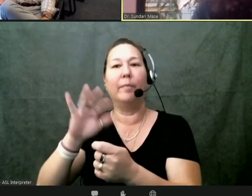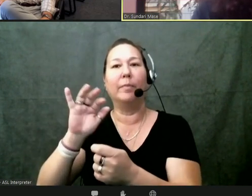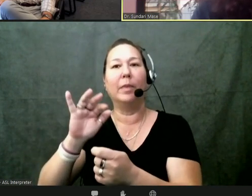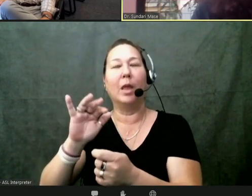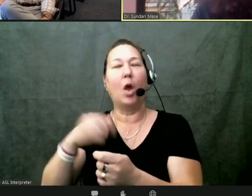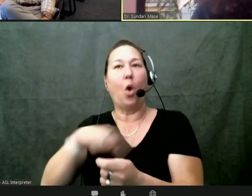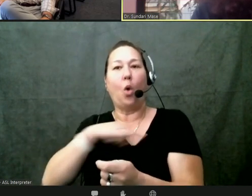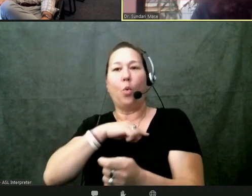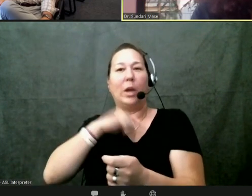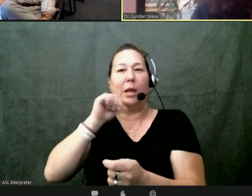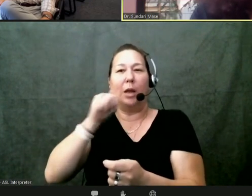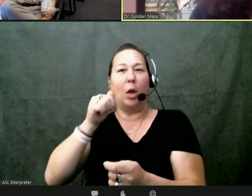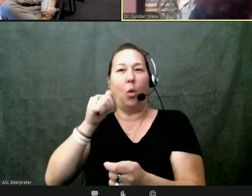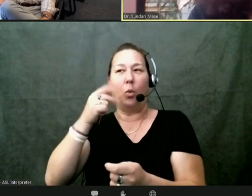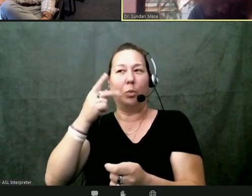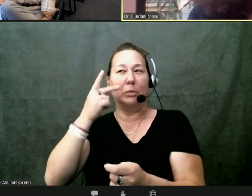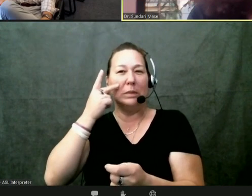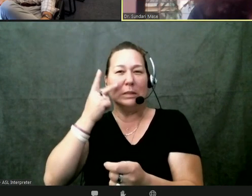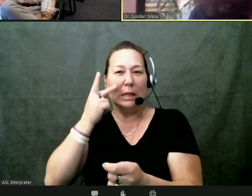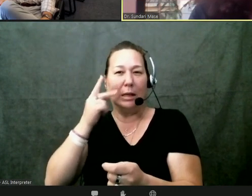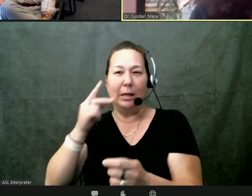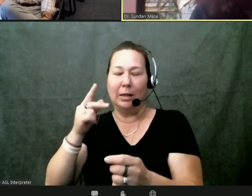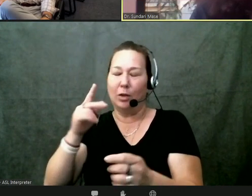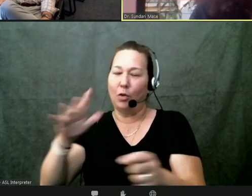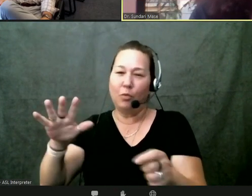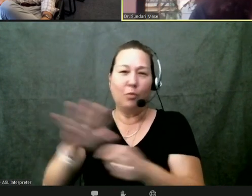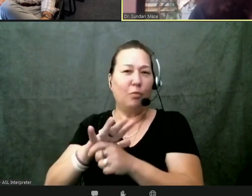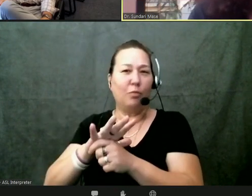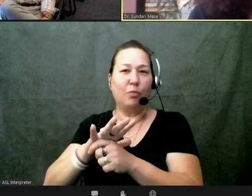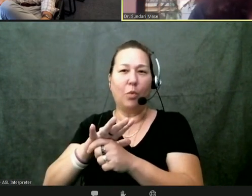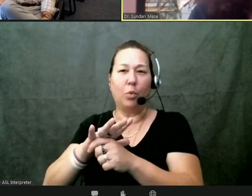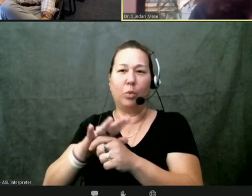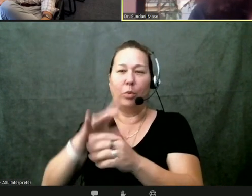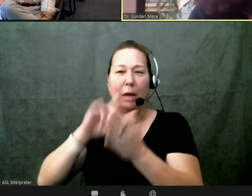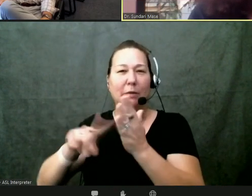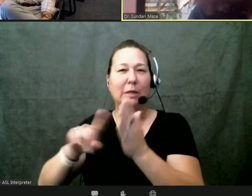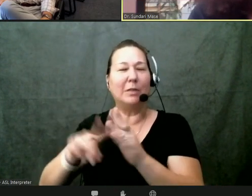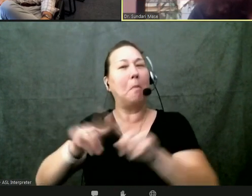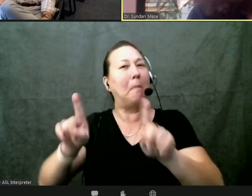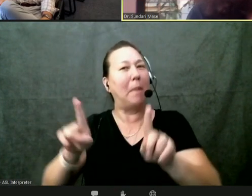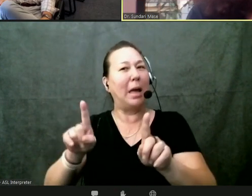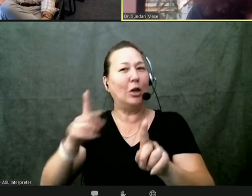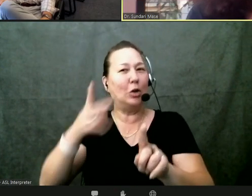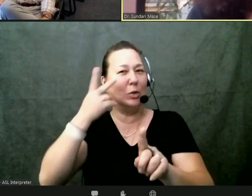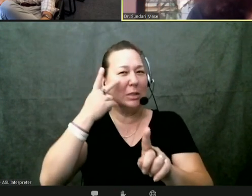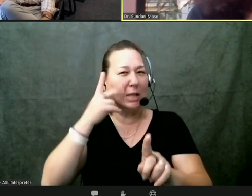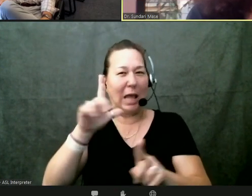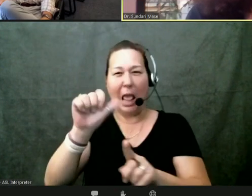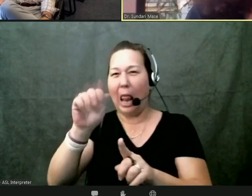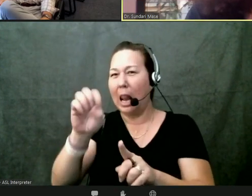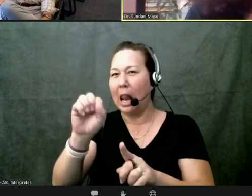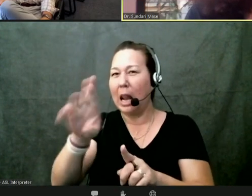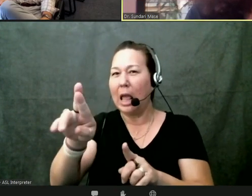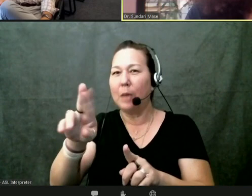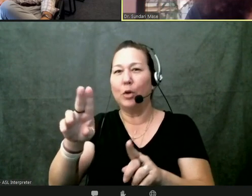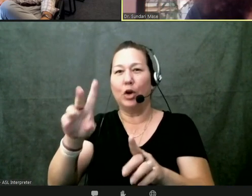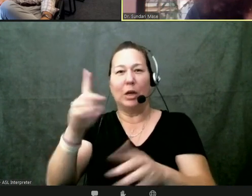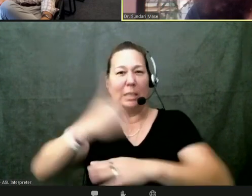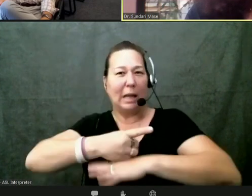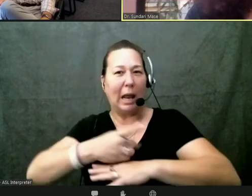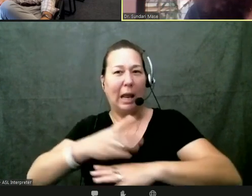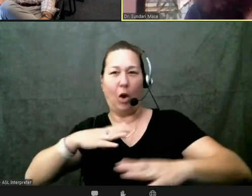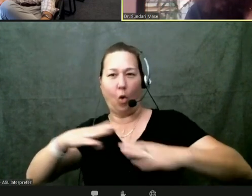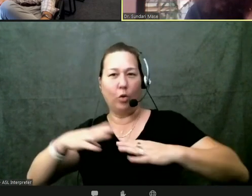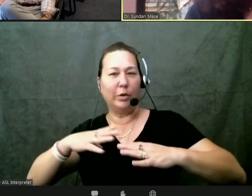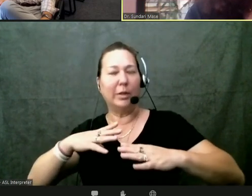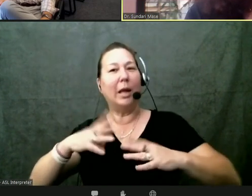what is going on, say on our holidays like Labor Day, we see that a lot of people are coming in from out of town to our